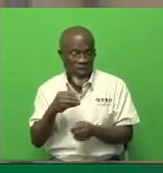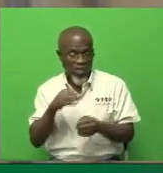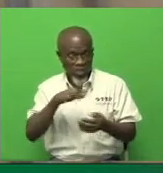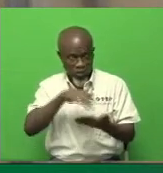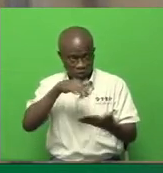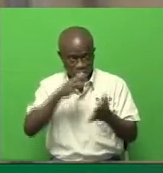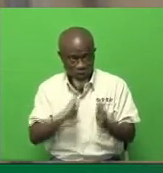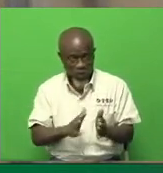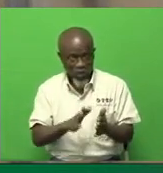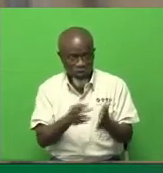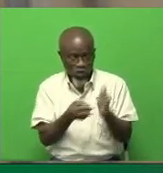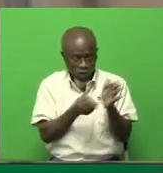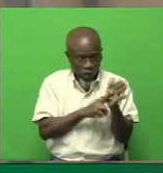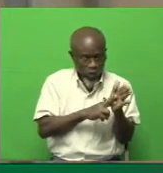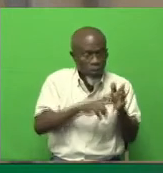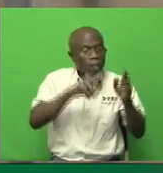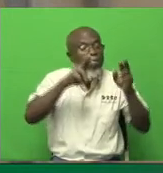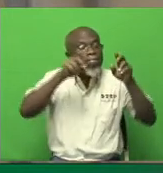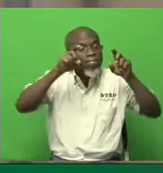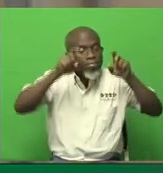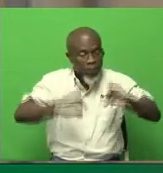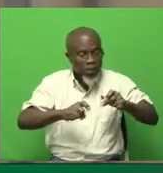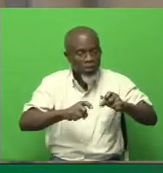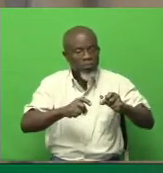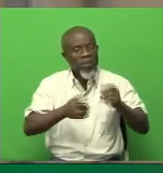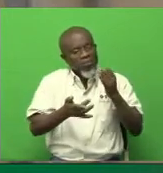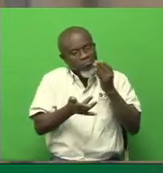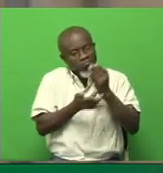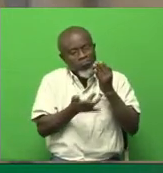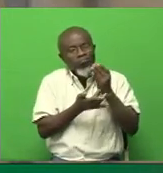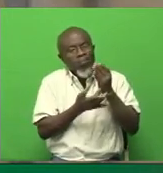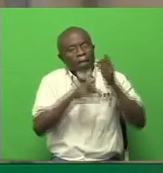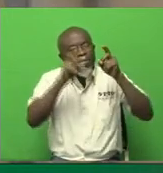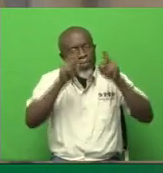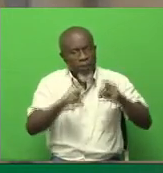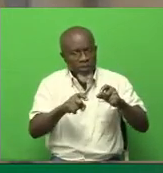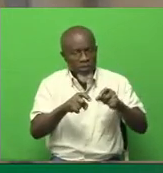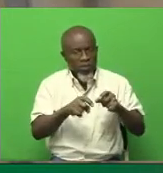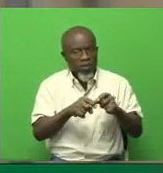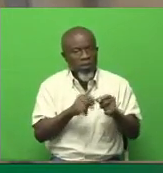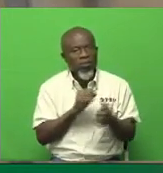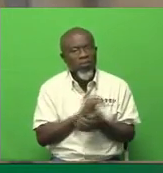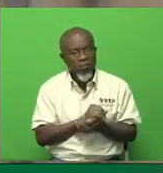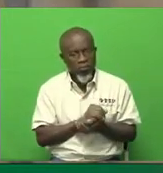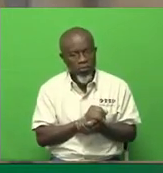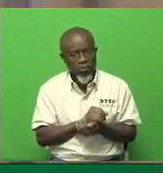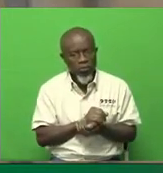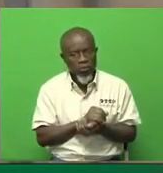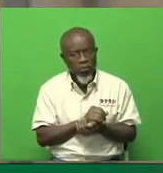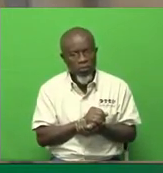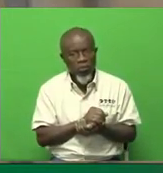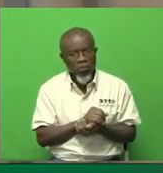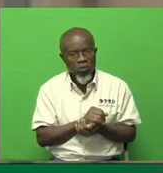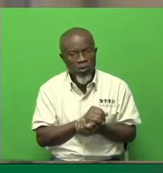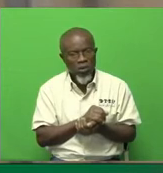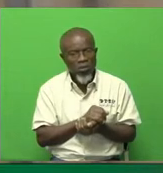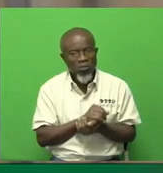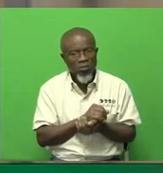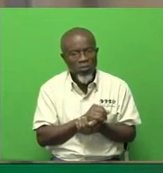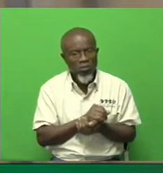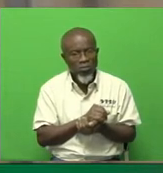as possible and this is the purpose of the student management system and this digitization is